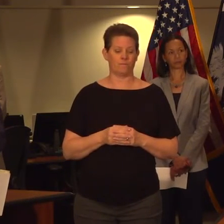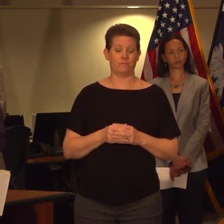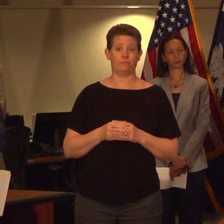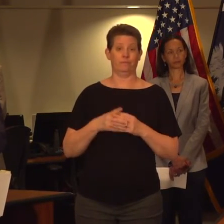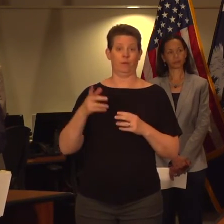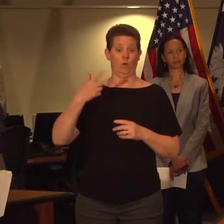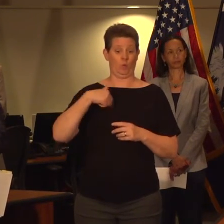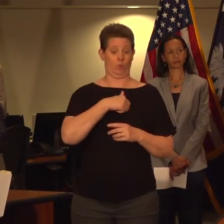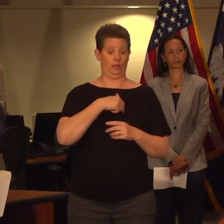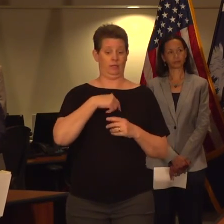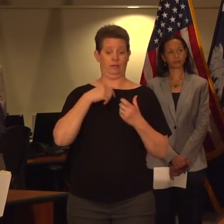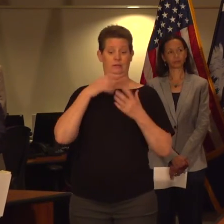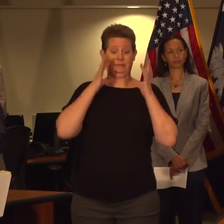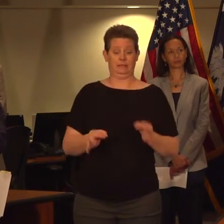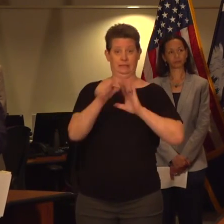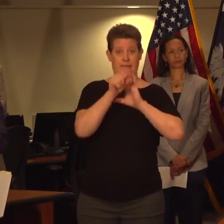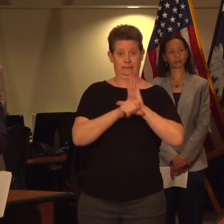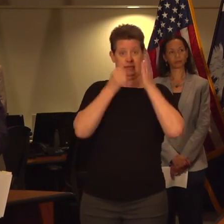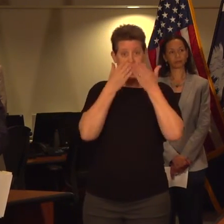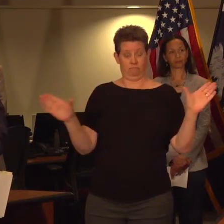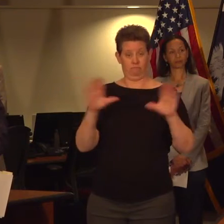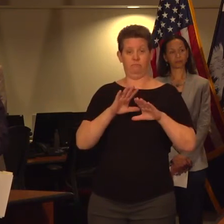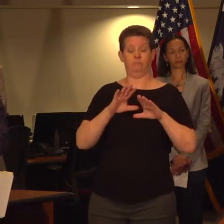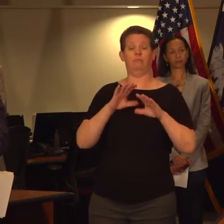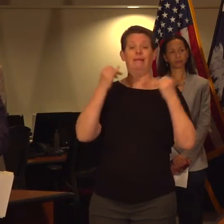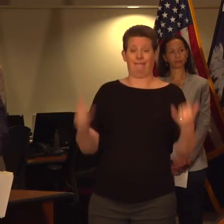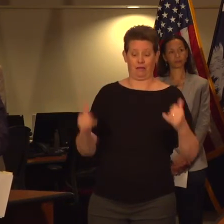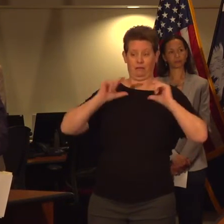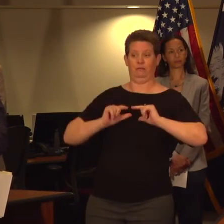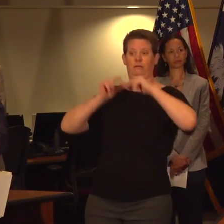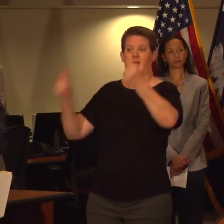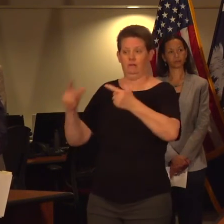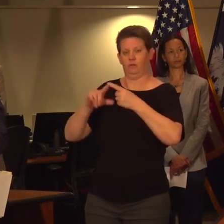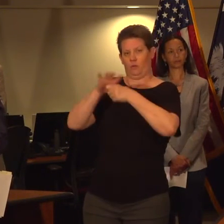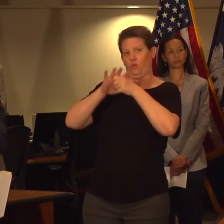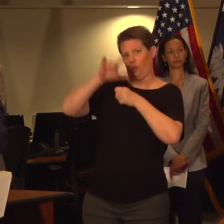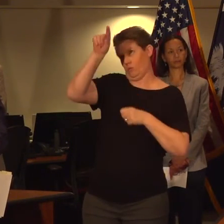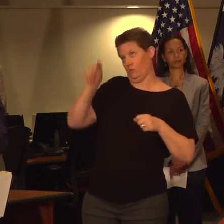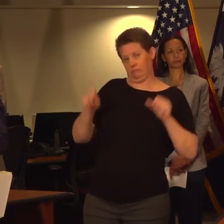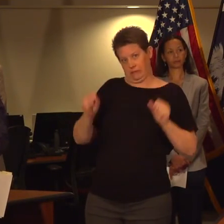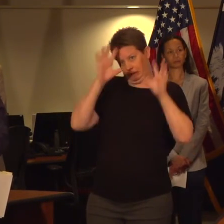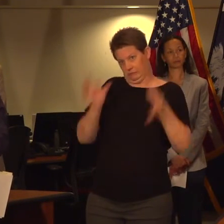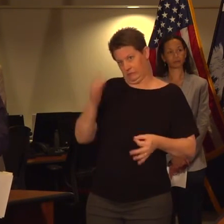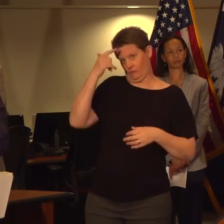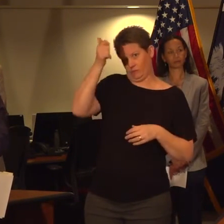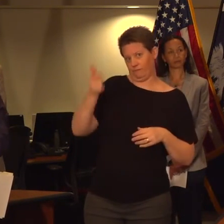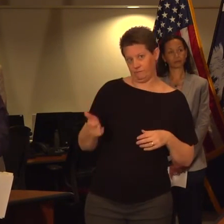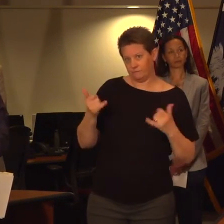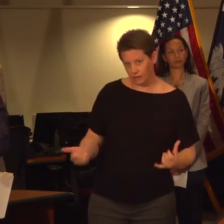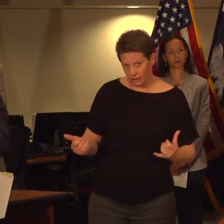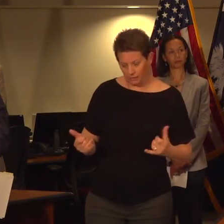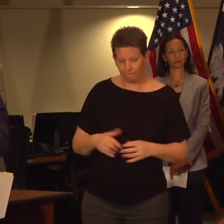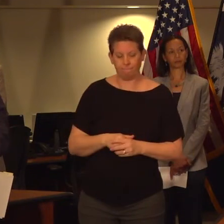a state context. This is a gradual step, and we have confidence that it is a good, well